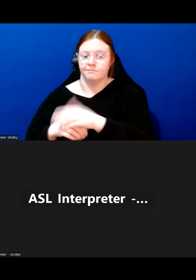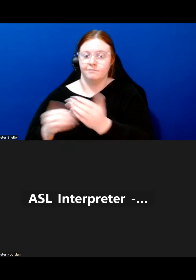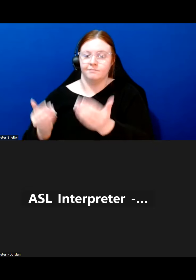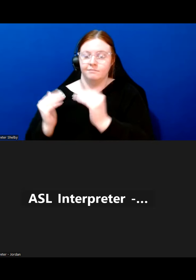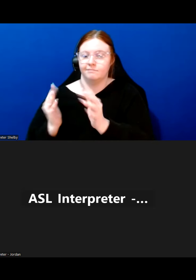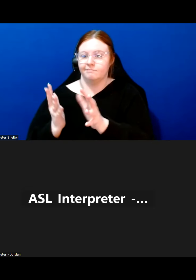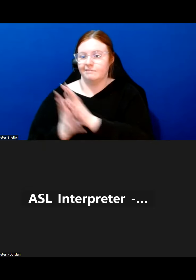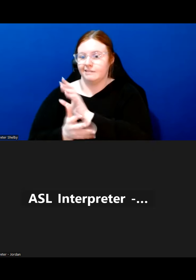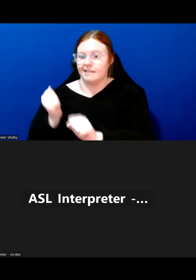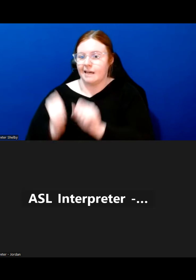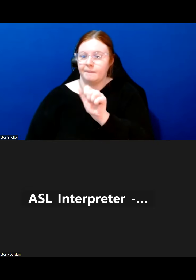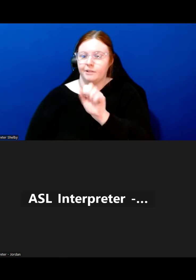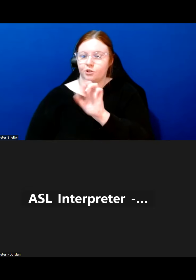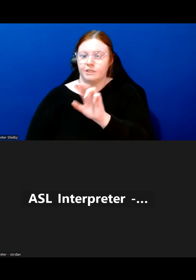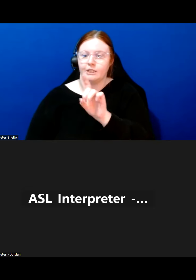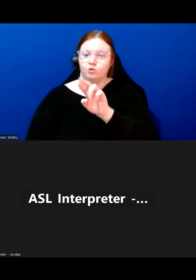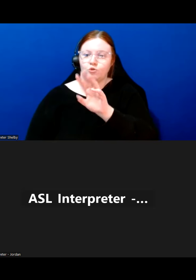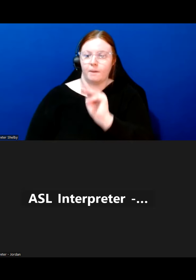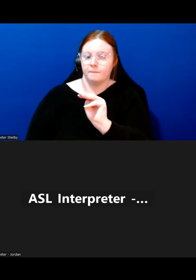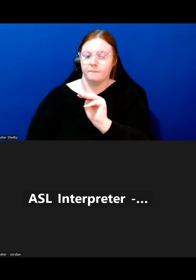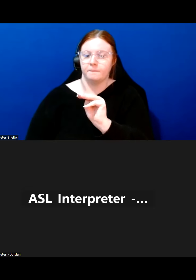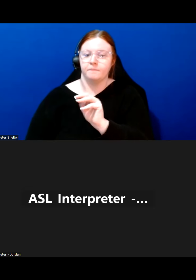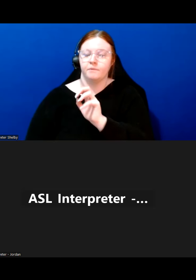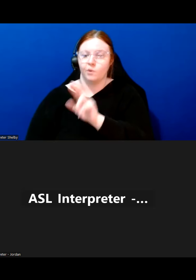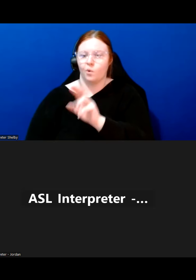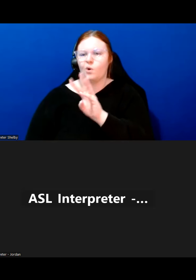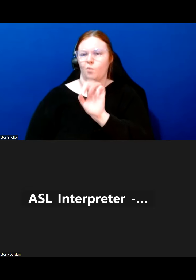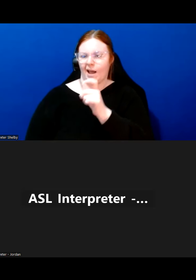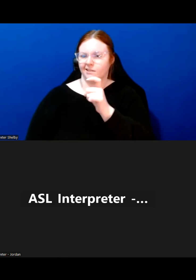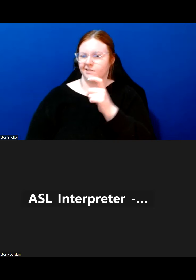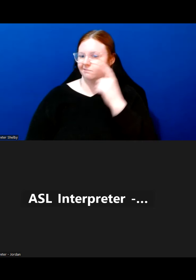eardrum scenario, or impacted wax.